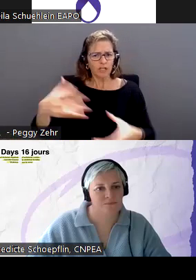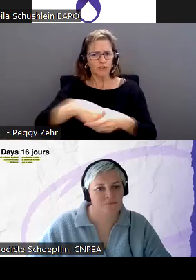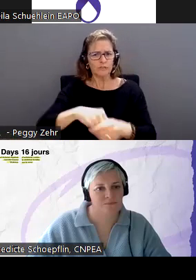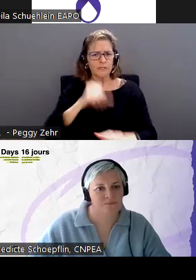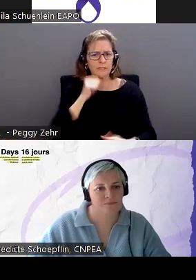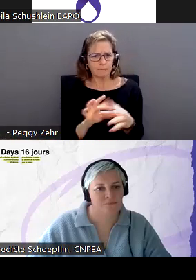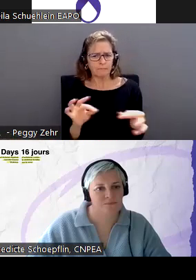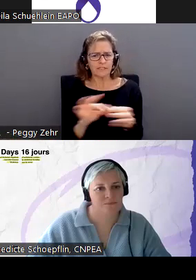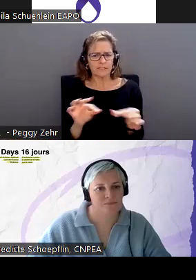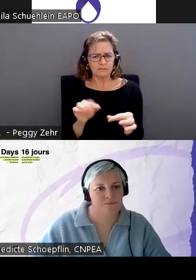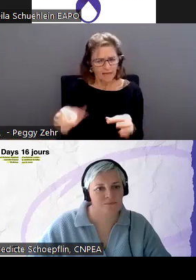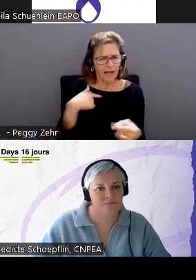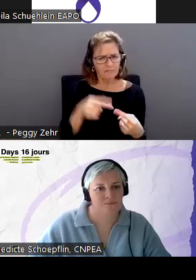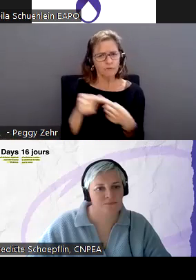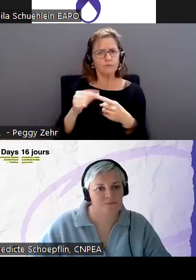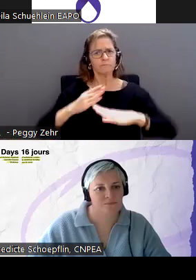barriers to